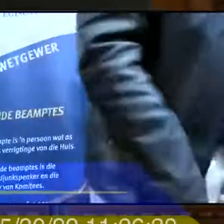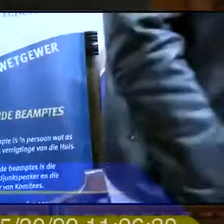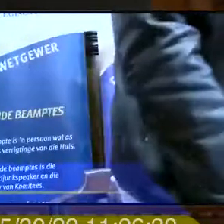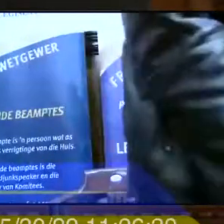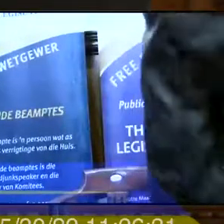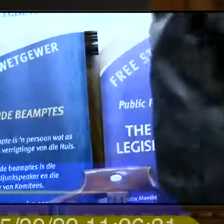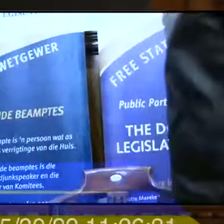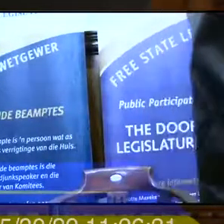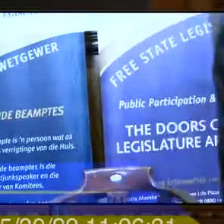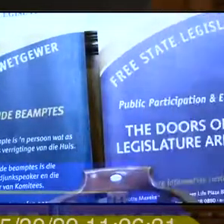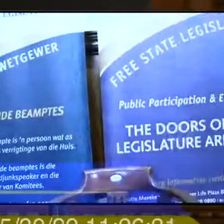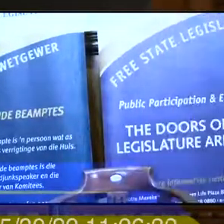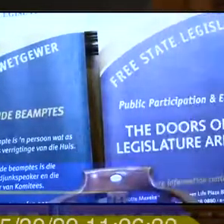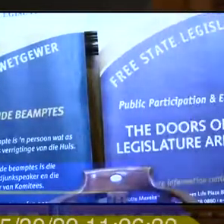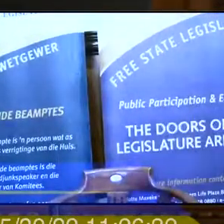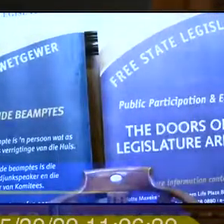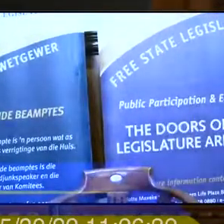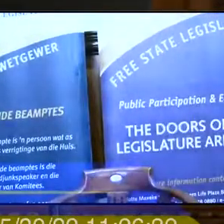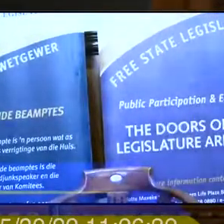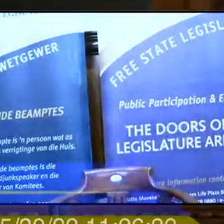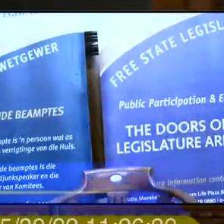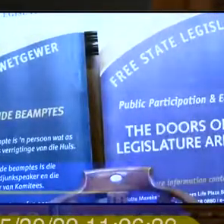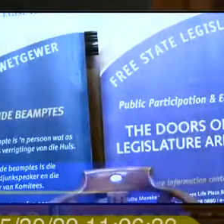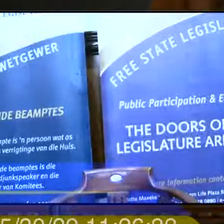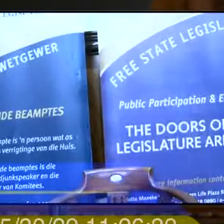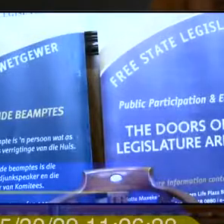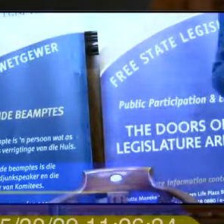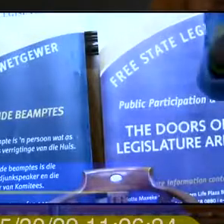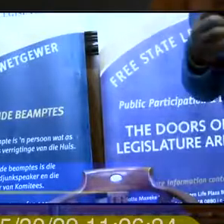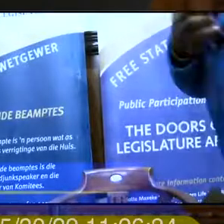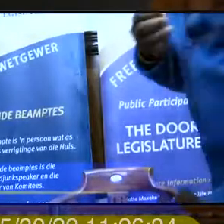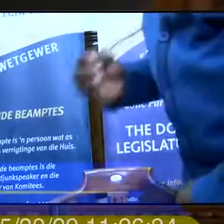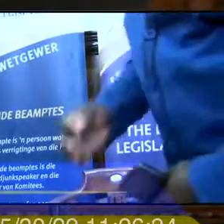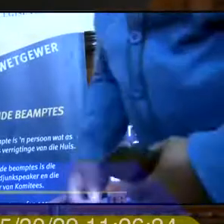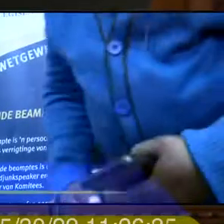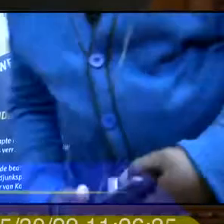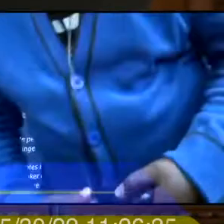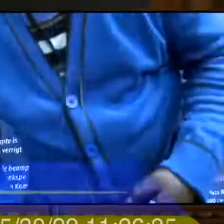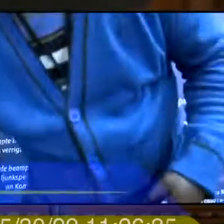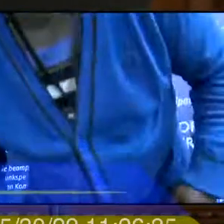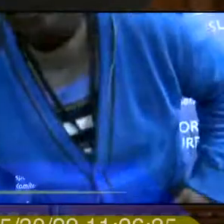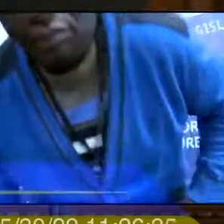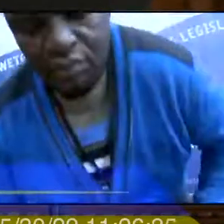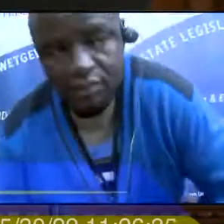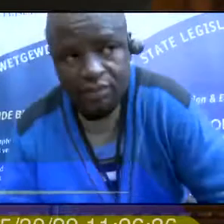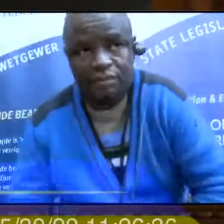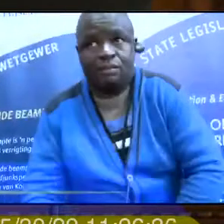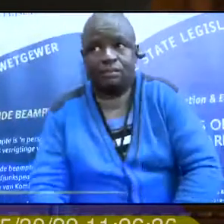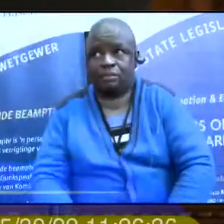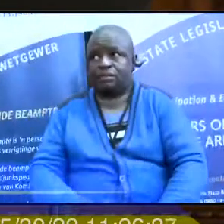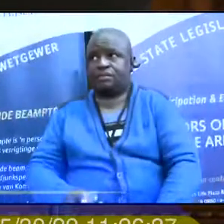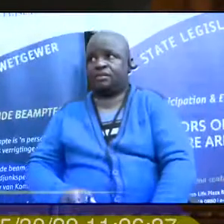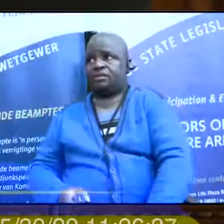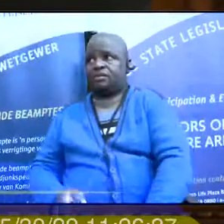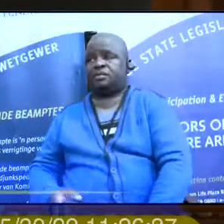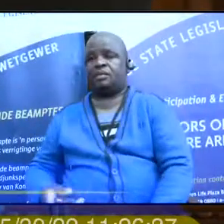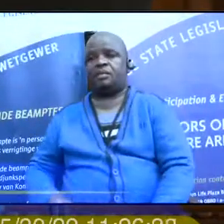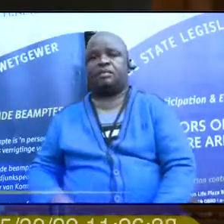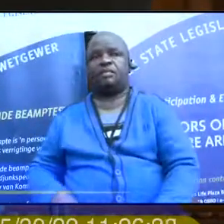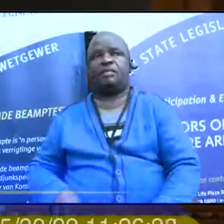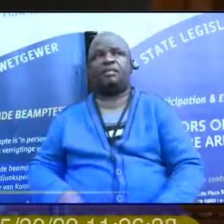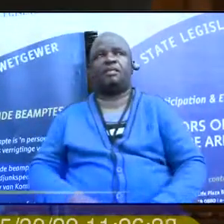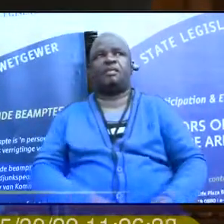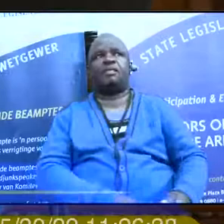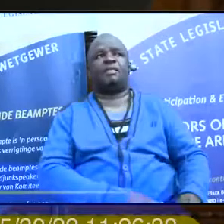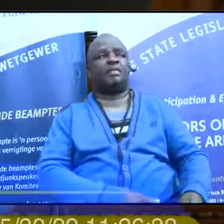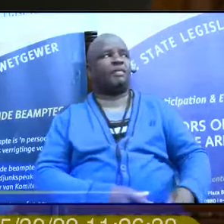infrastructure in the water and the capacity for us to have it but there has to be new projects for example you have in the free